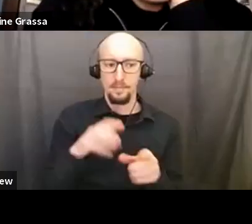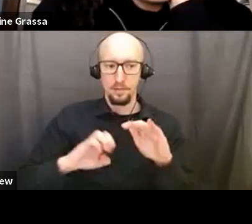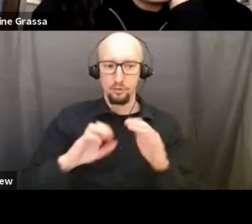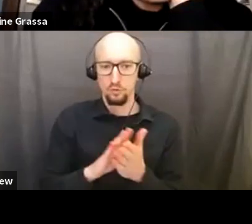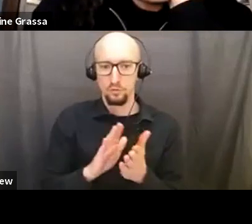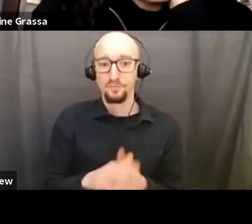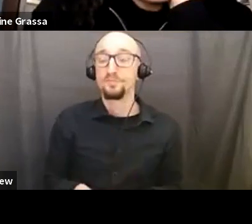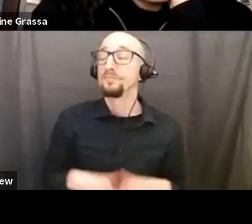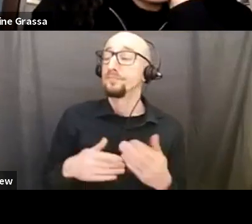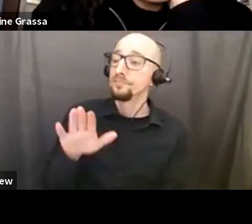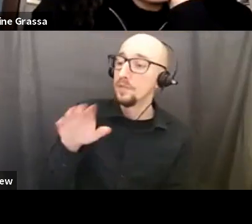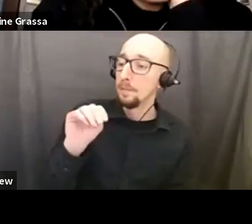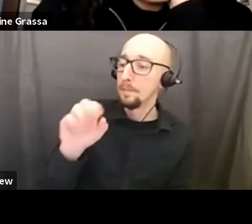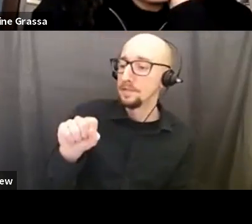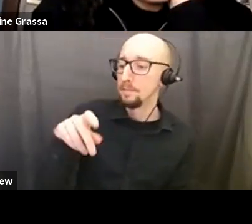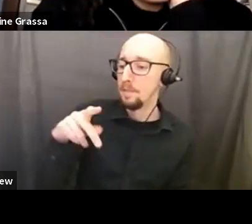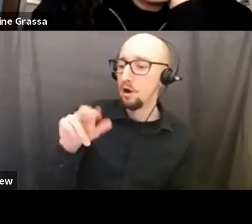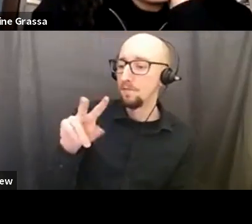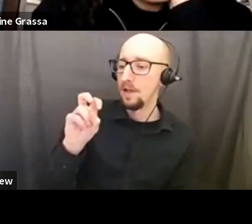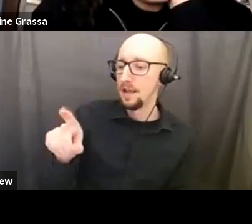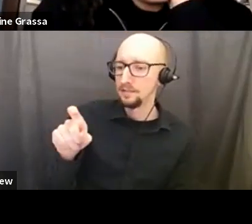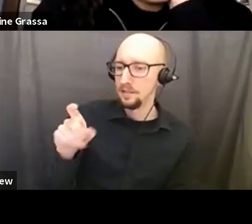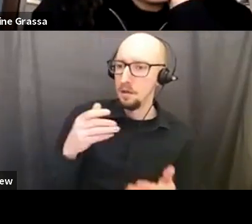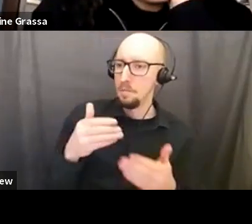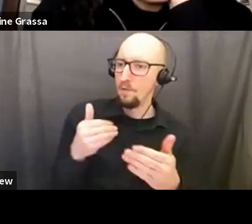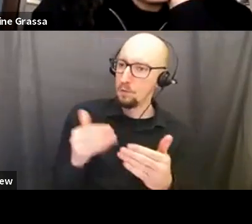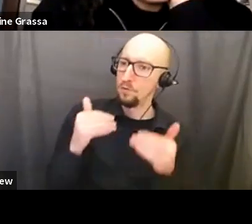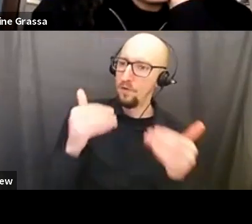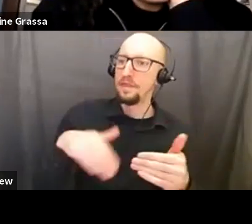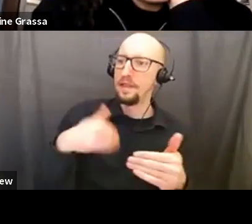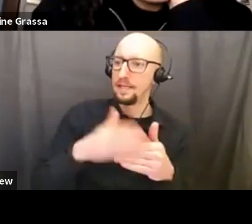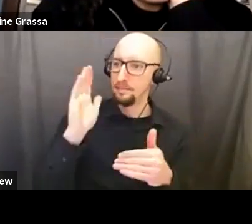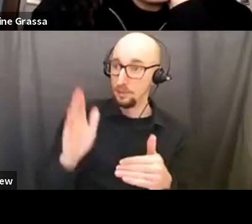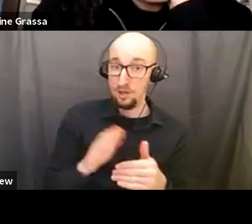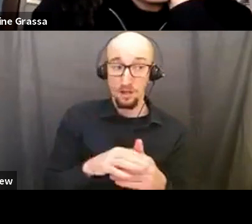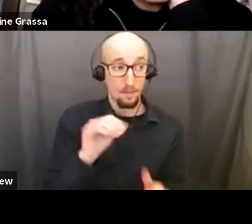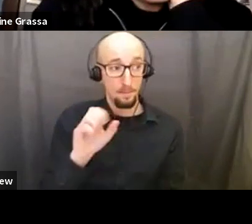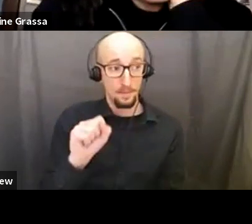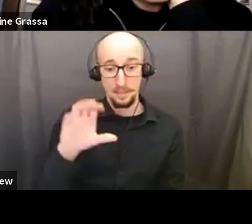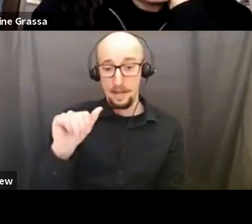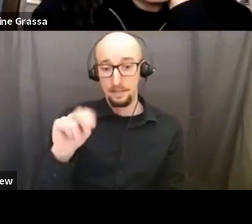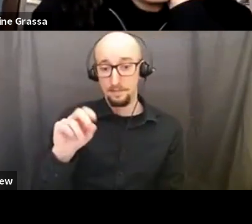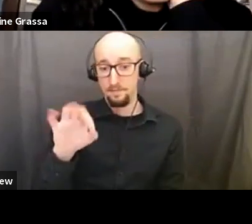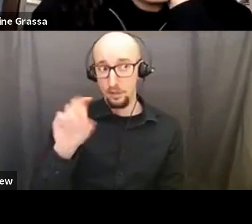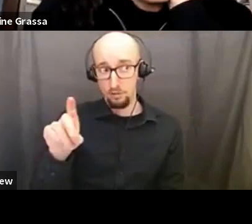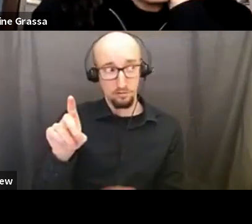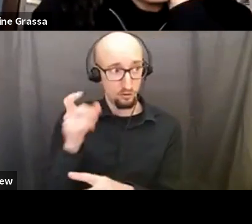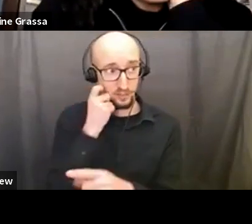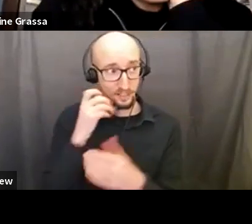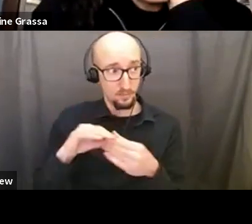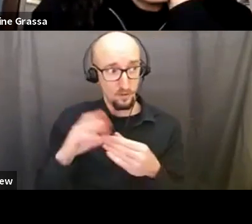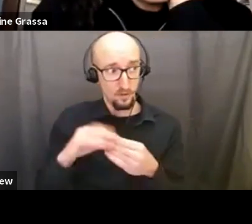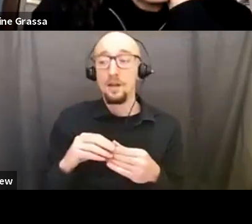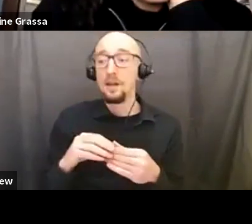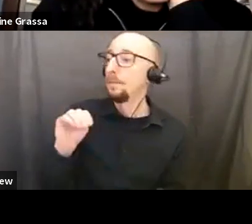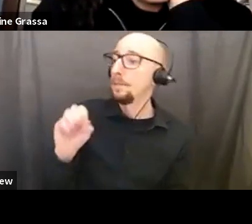Ms. Parvex, before we move on to the next speaker, I think that was Ms. Canfield who just spoke? Yes.